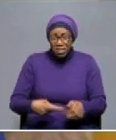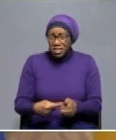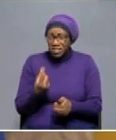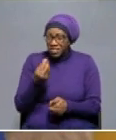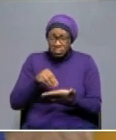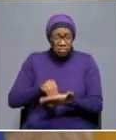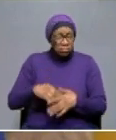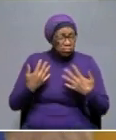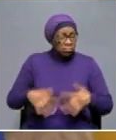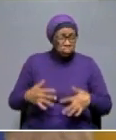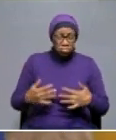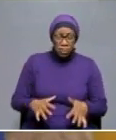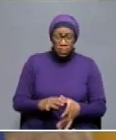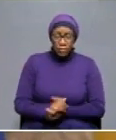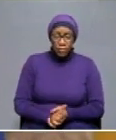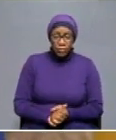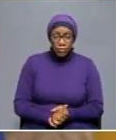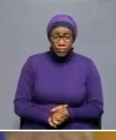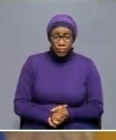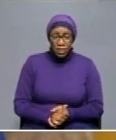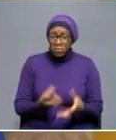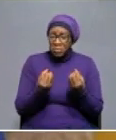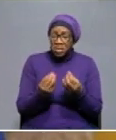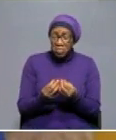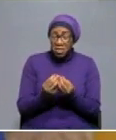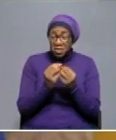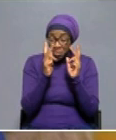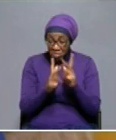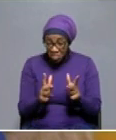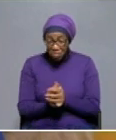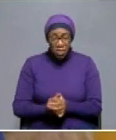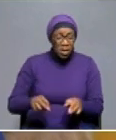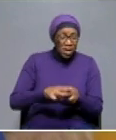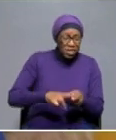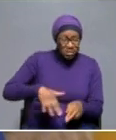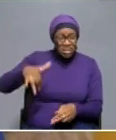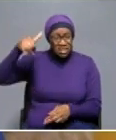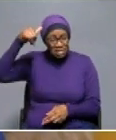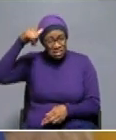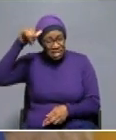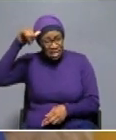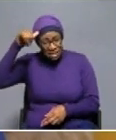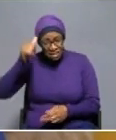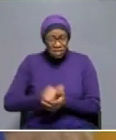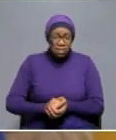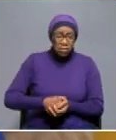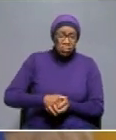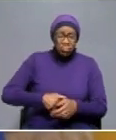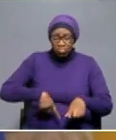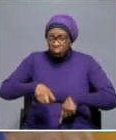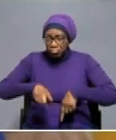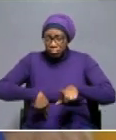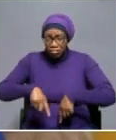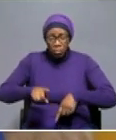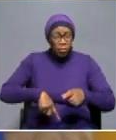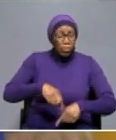to them, particularly those who are using taxis and so on and are now facing huge increases, would be great